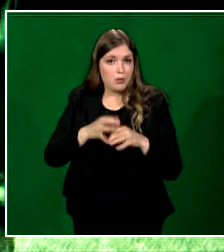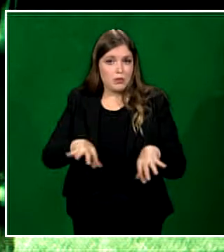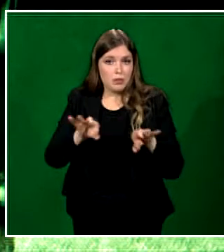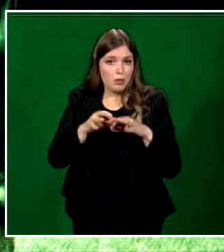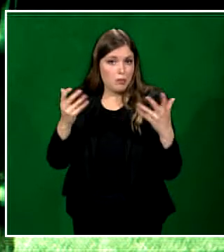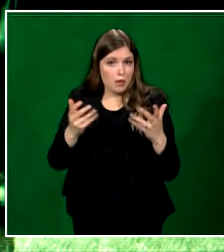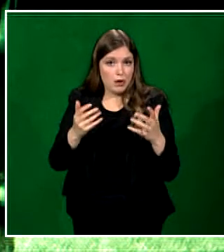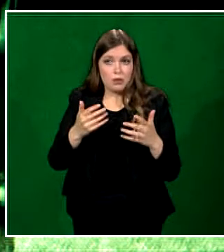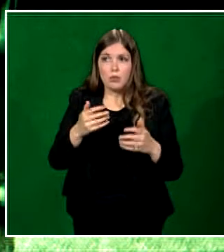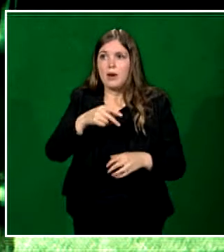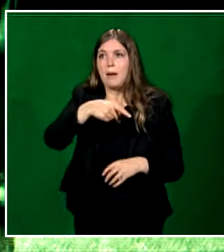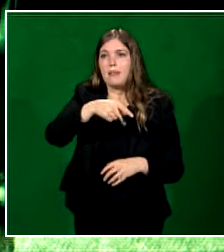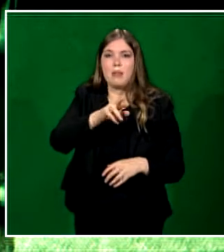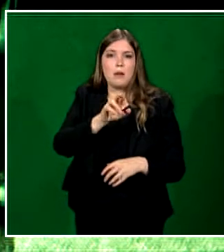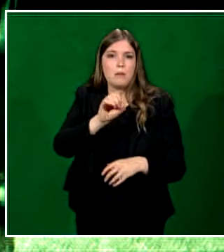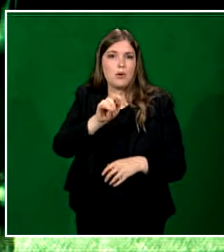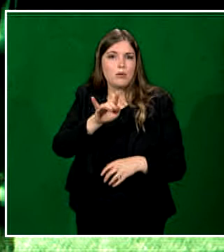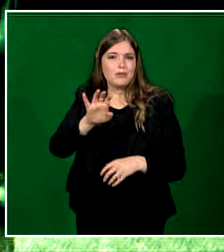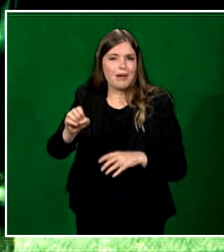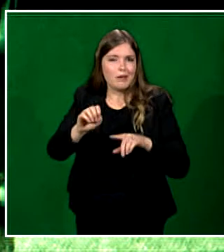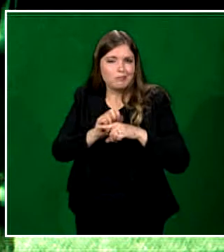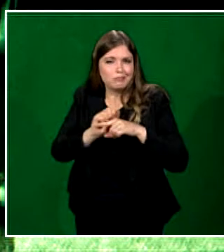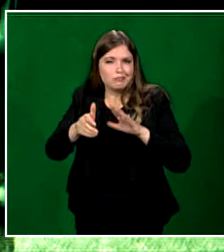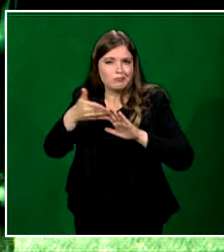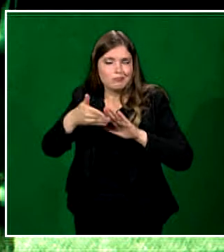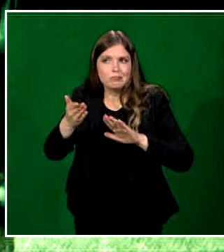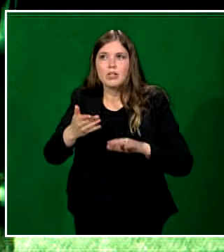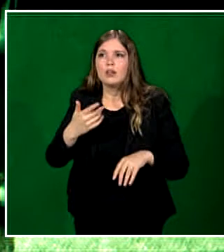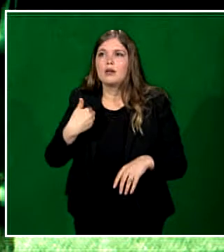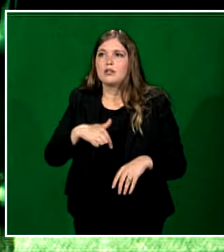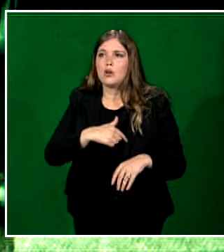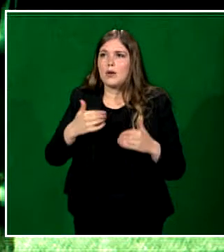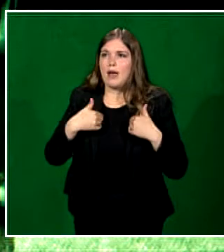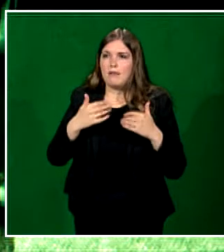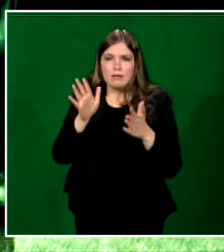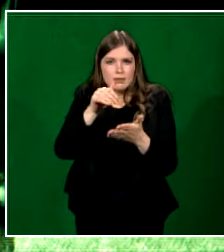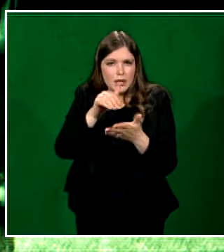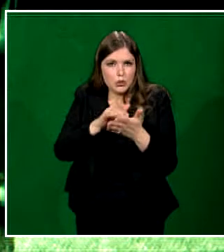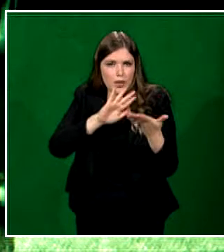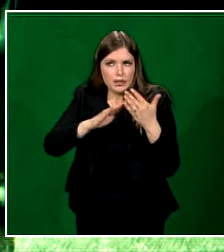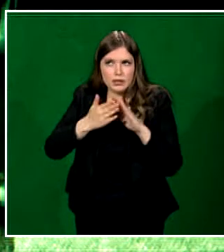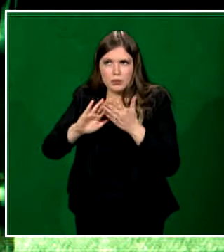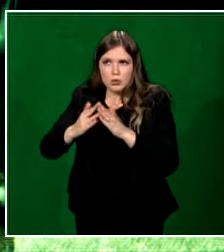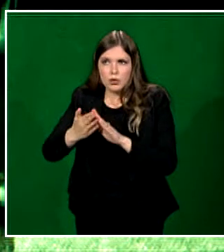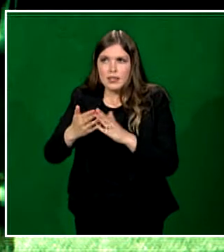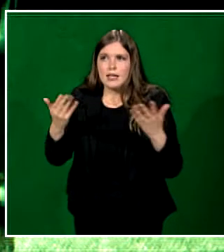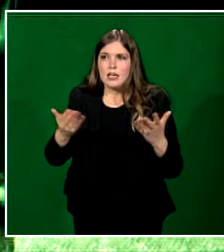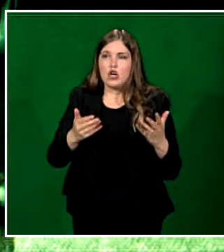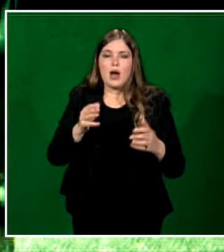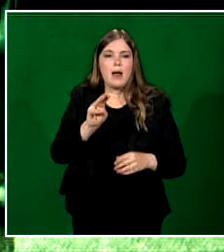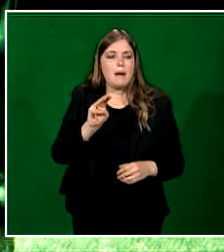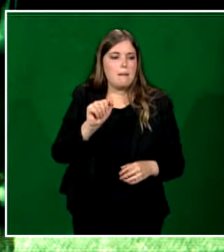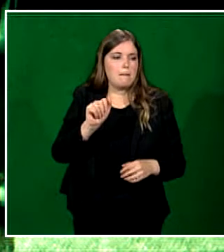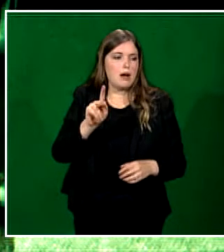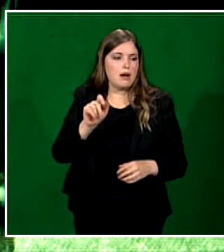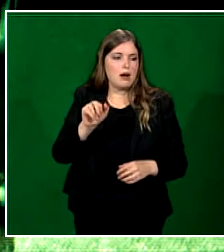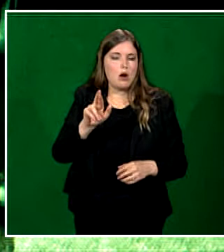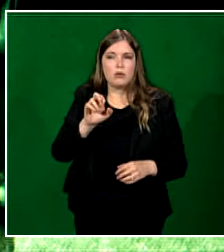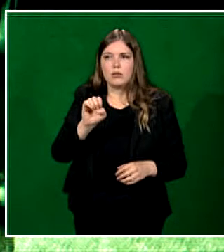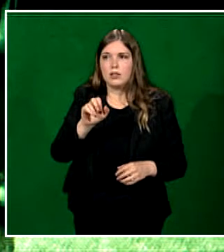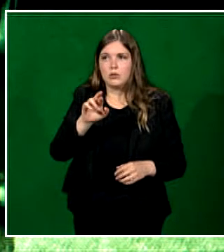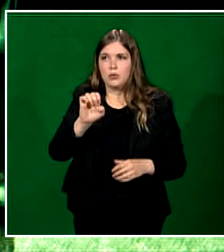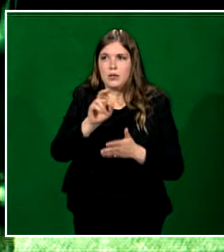prototyping, we have been able to carry out interviews with over 20 vendors in Wege, a market in the neighborhood of Makerere University, which serves students, and carried out a